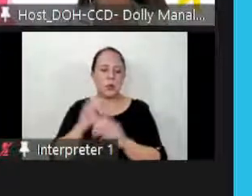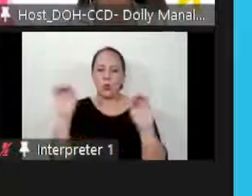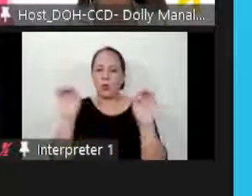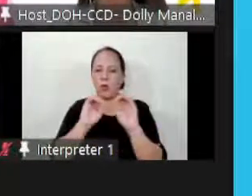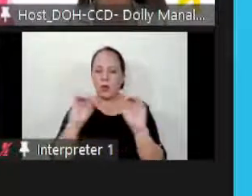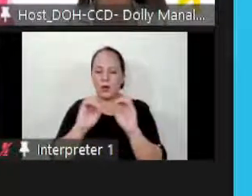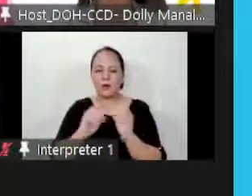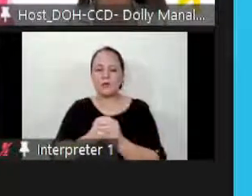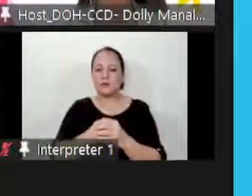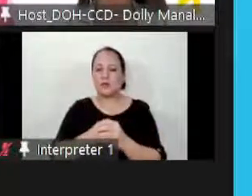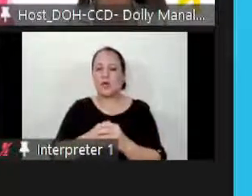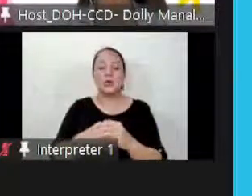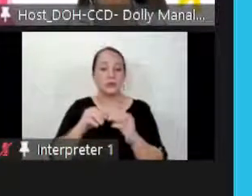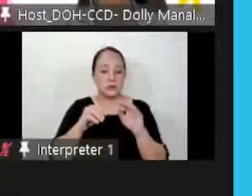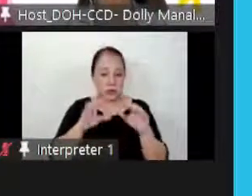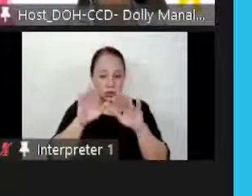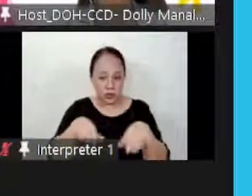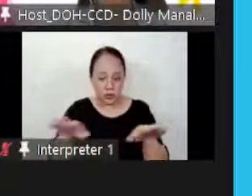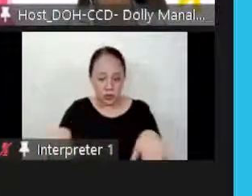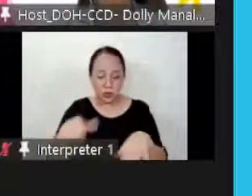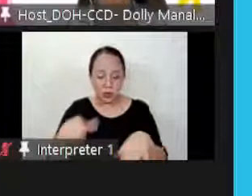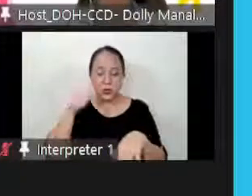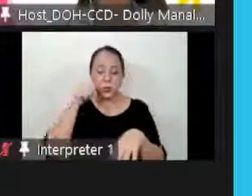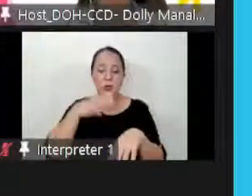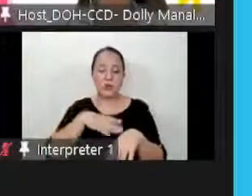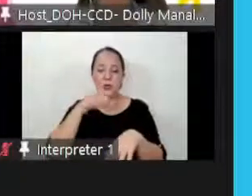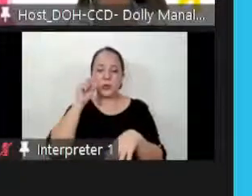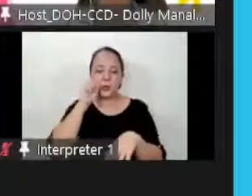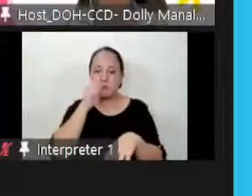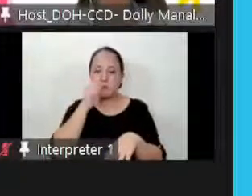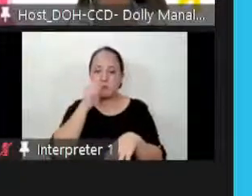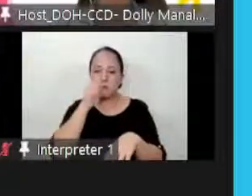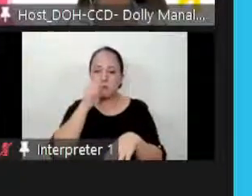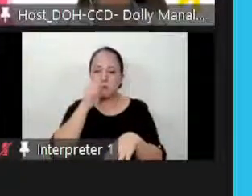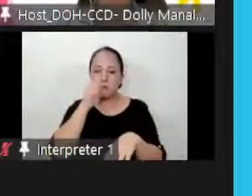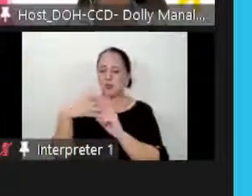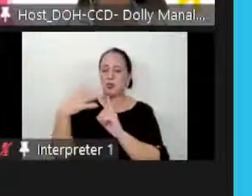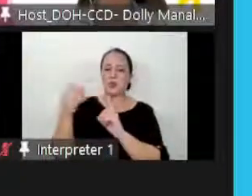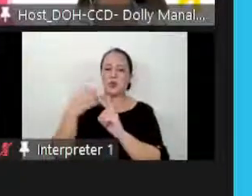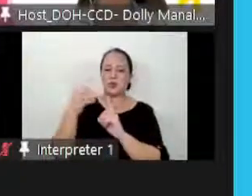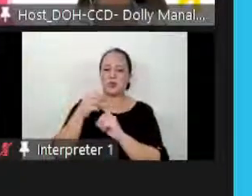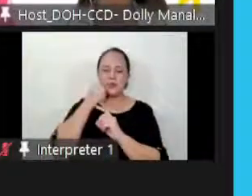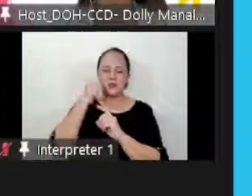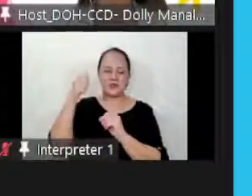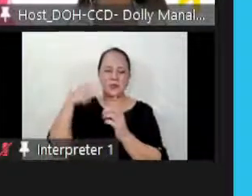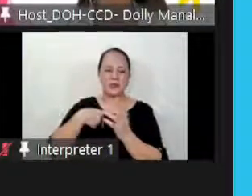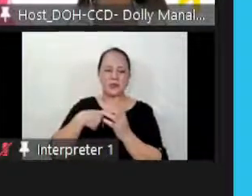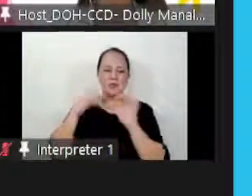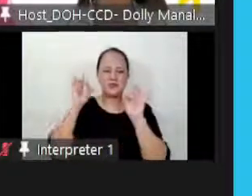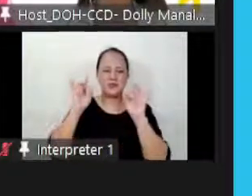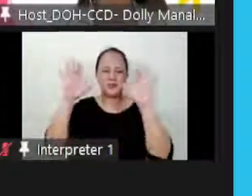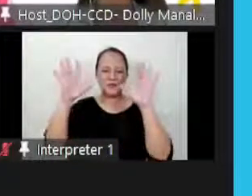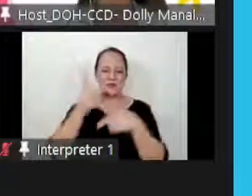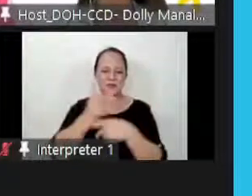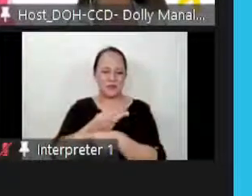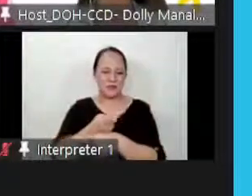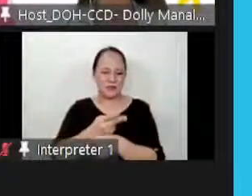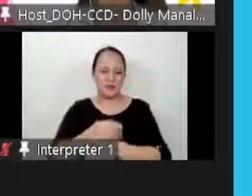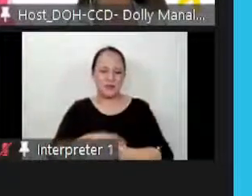especially children, women, and elderly, will be exposed to emission of these harmful products.